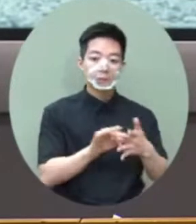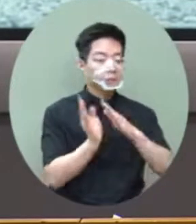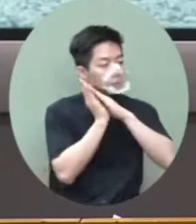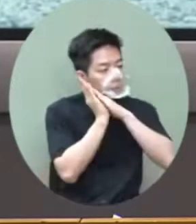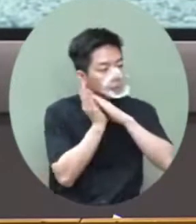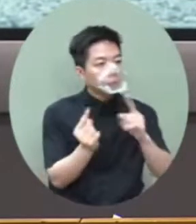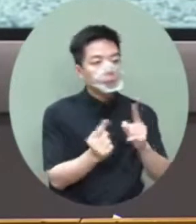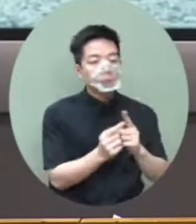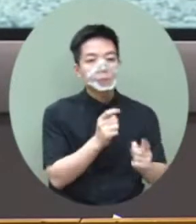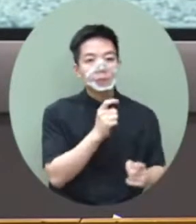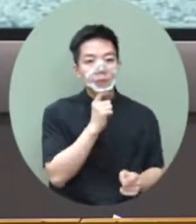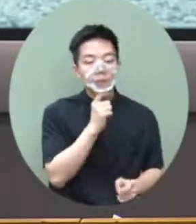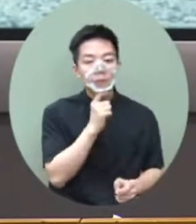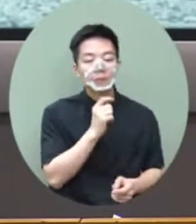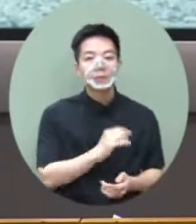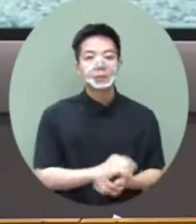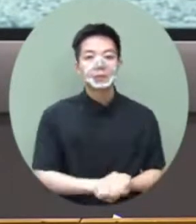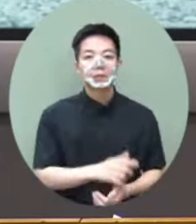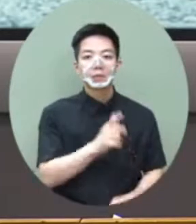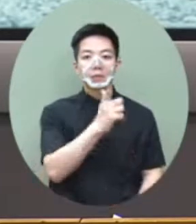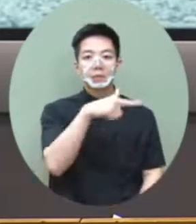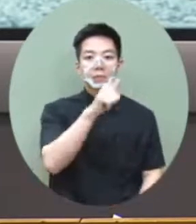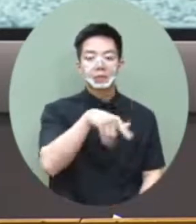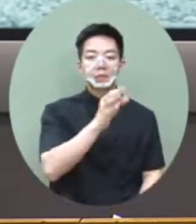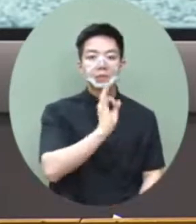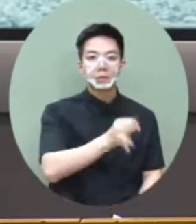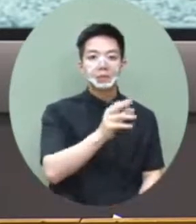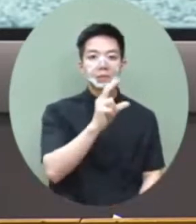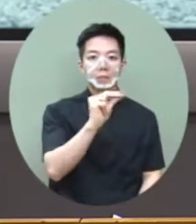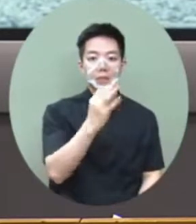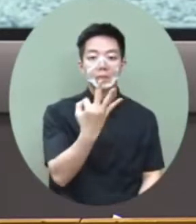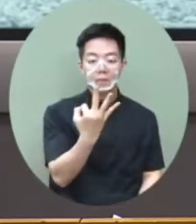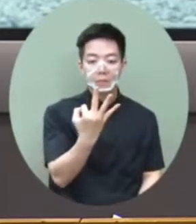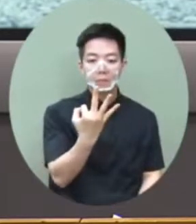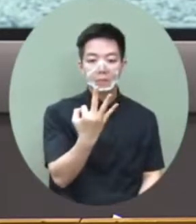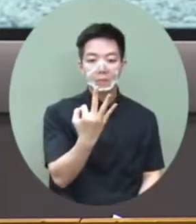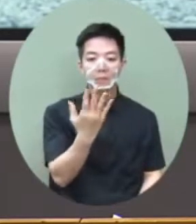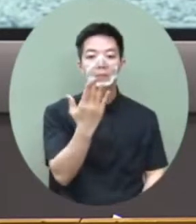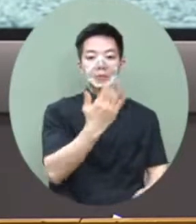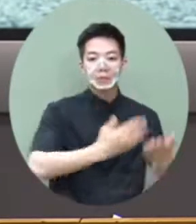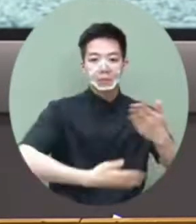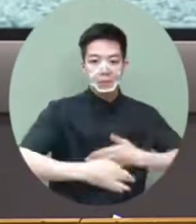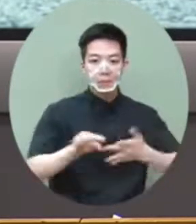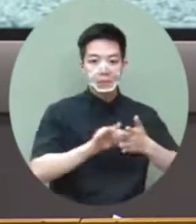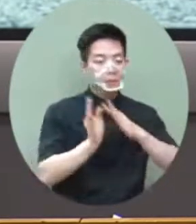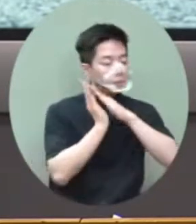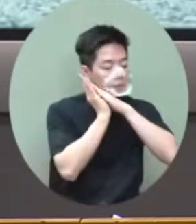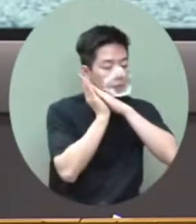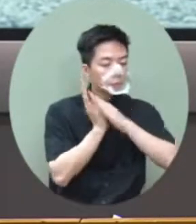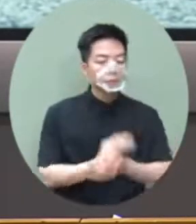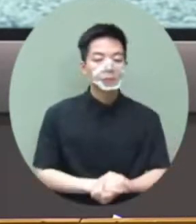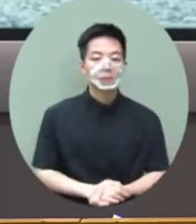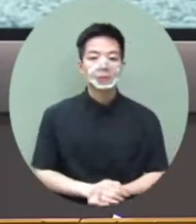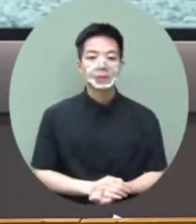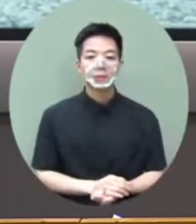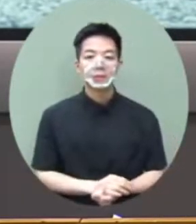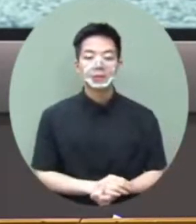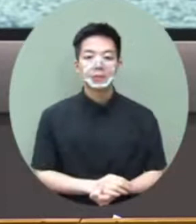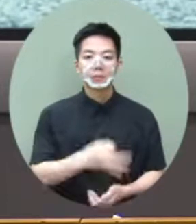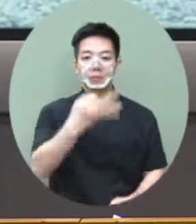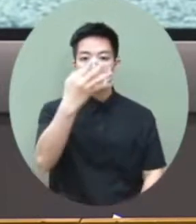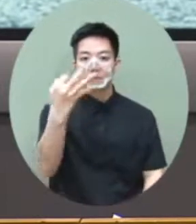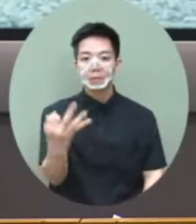The number of people affected in terms of residents, we're talking about 8,373 residents